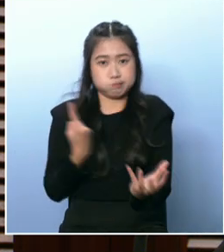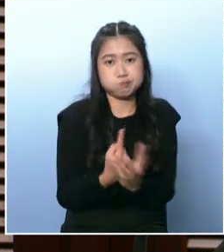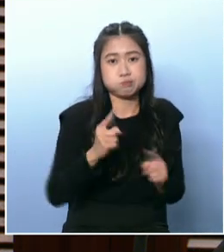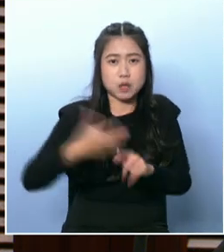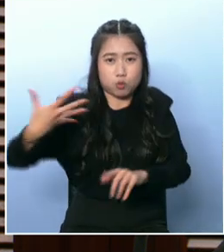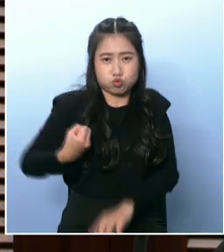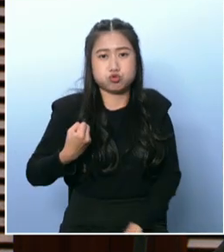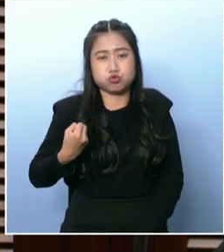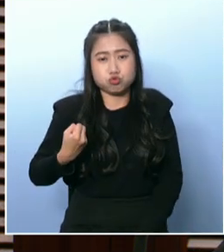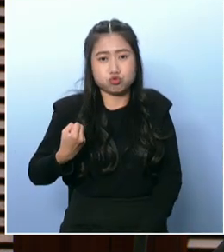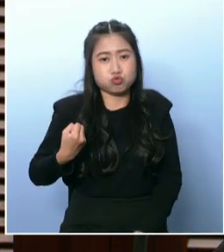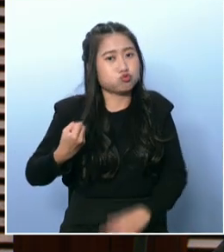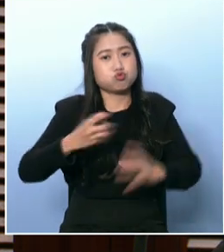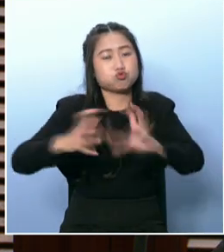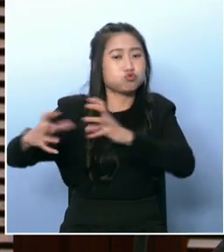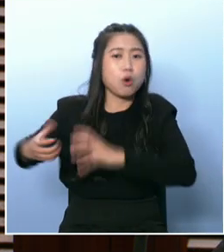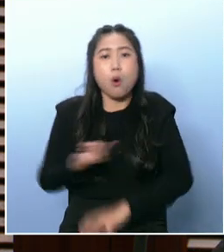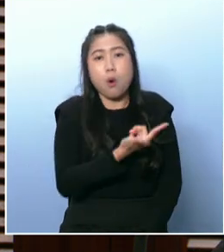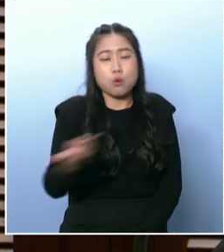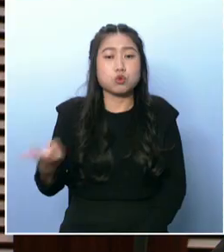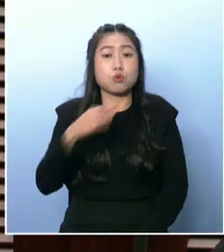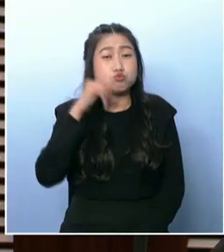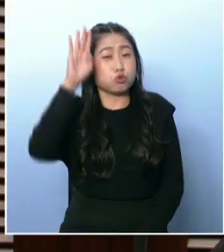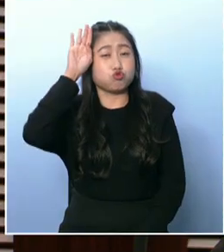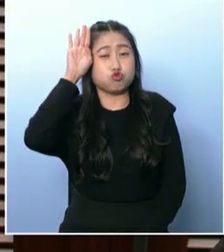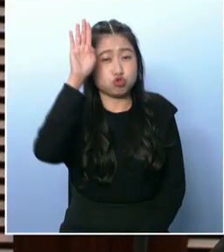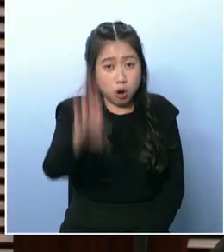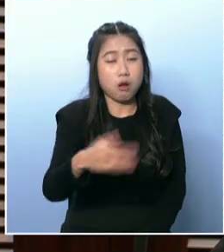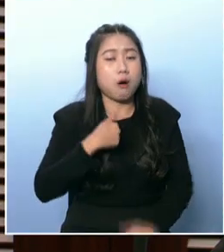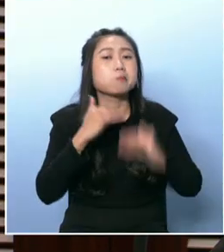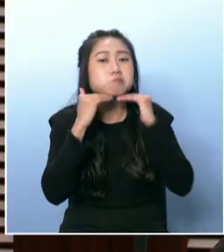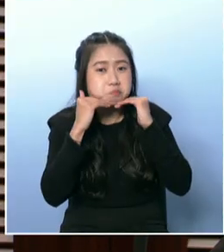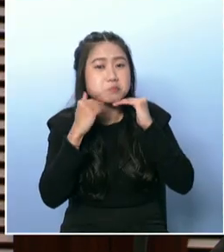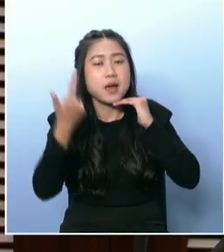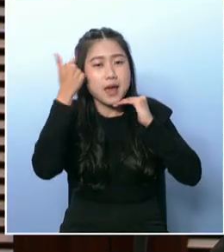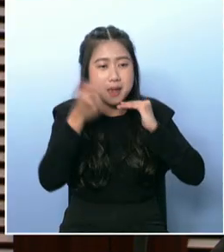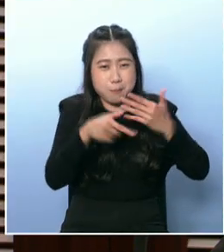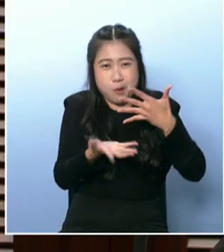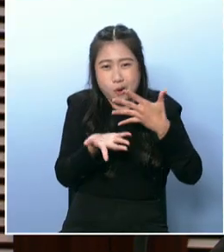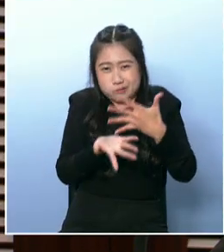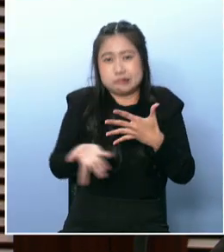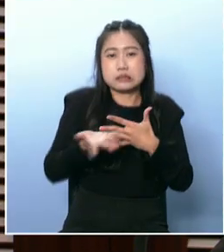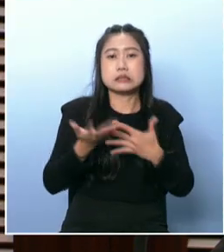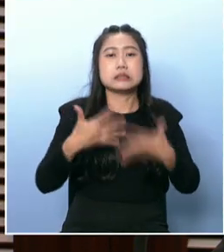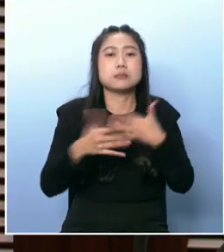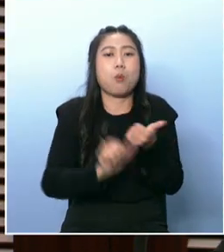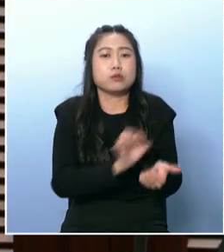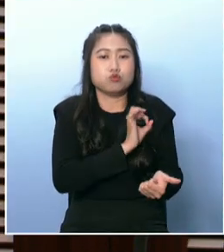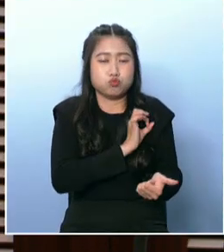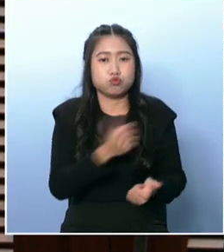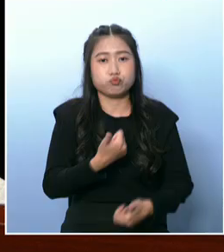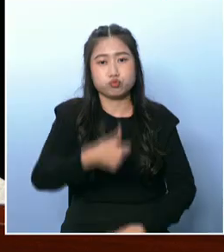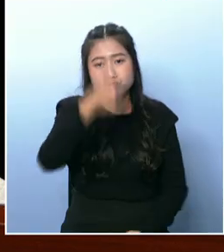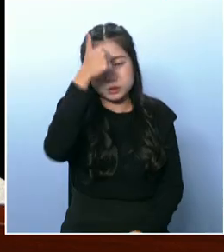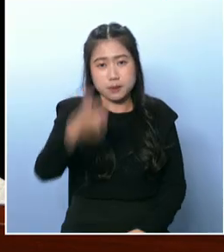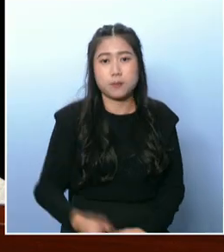for PWDs, I think their rights and privileges would have to be taken into account as well. So I hope that over time we're